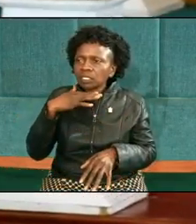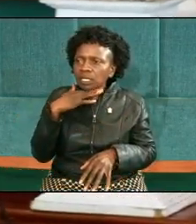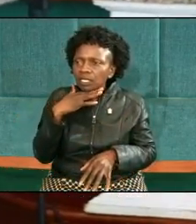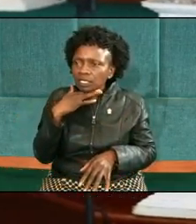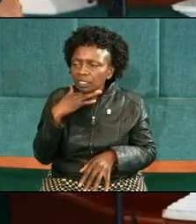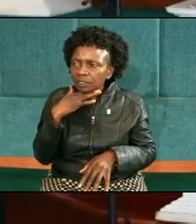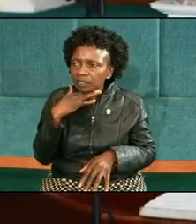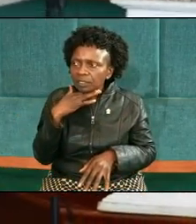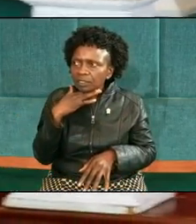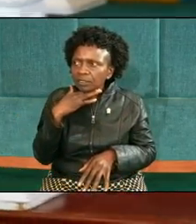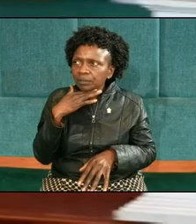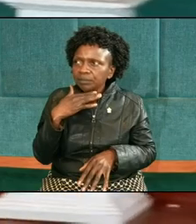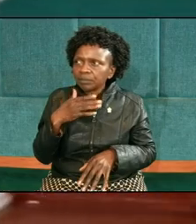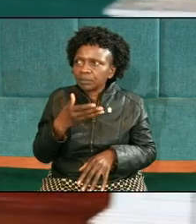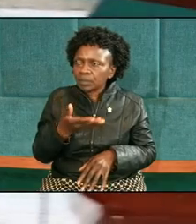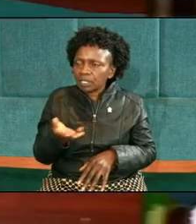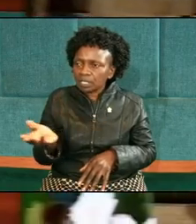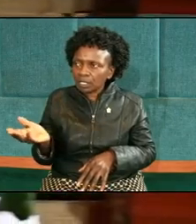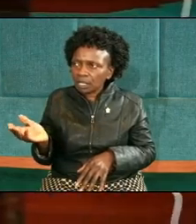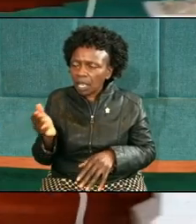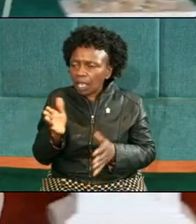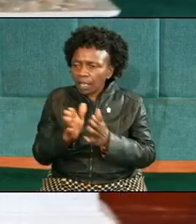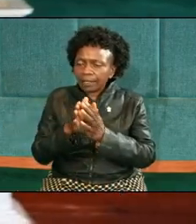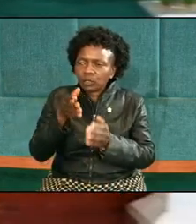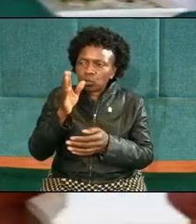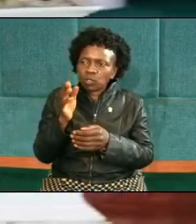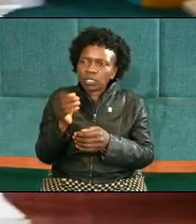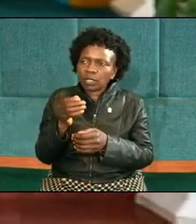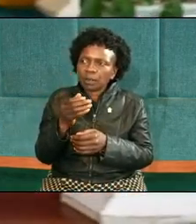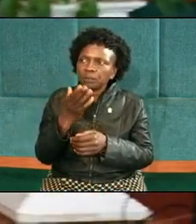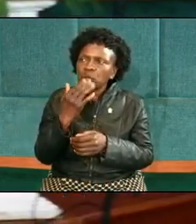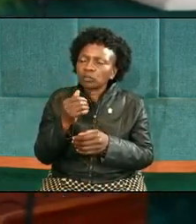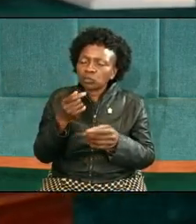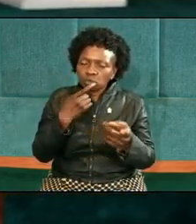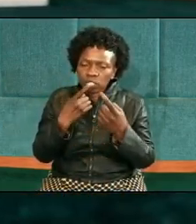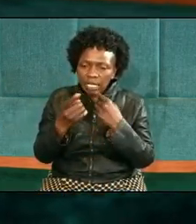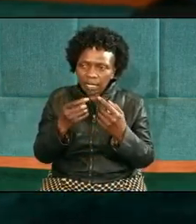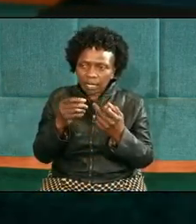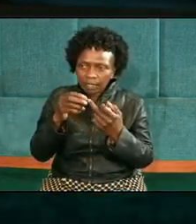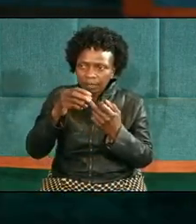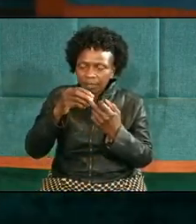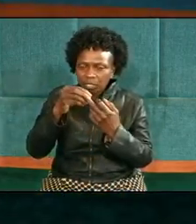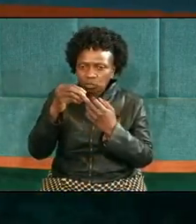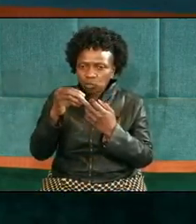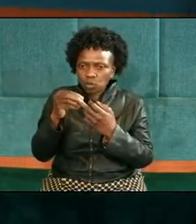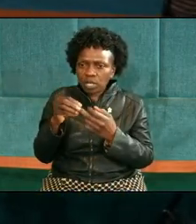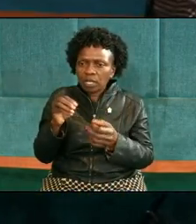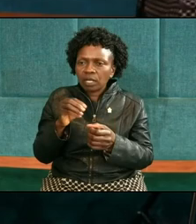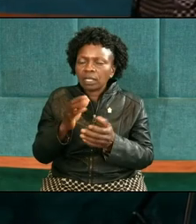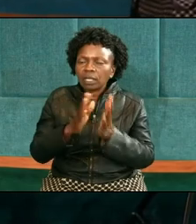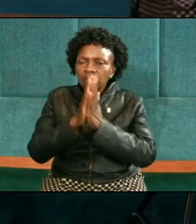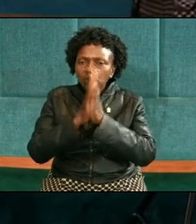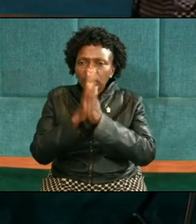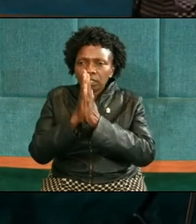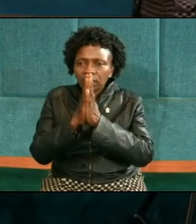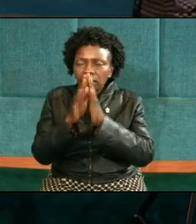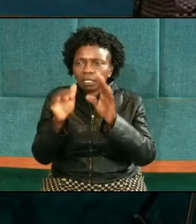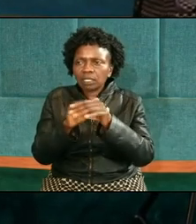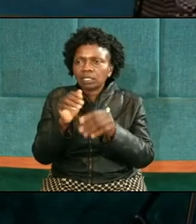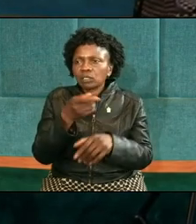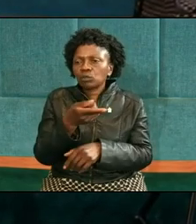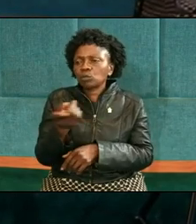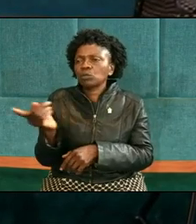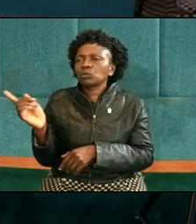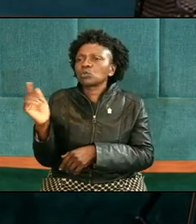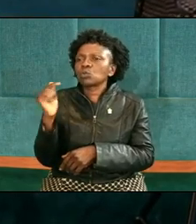me? Yeah. And God tends to have a special interest in those who